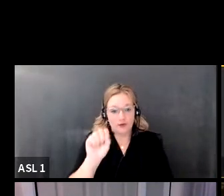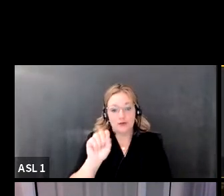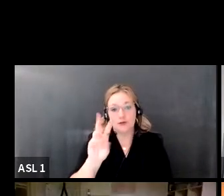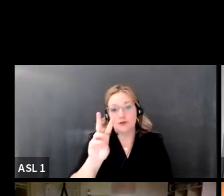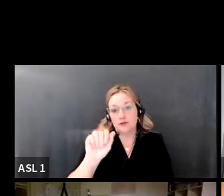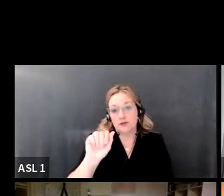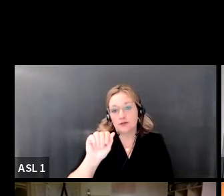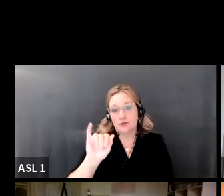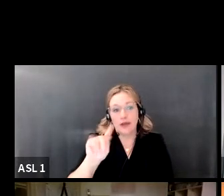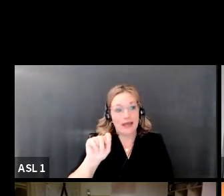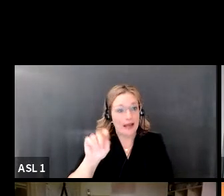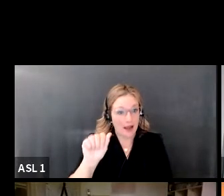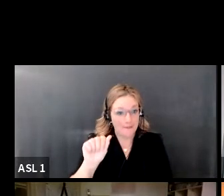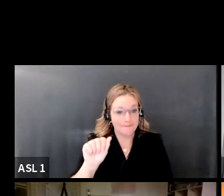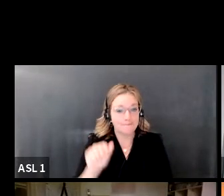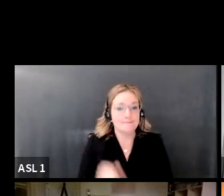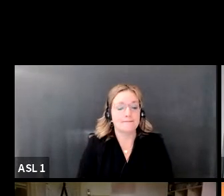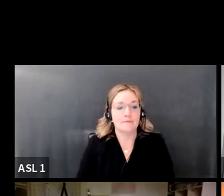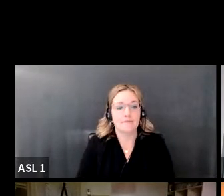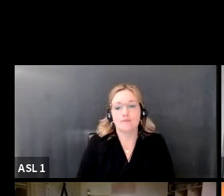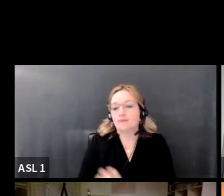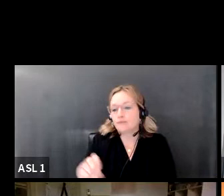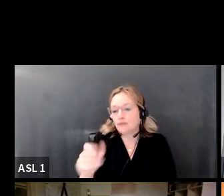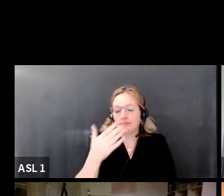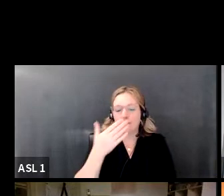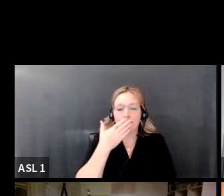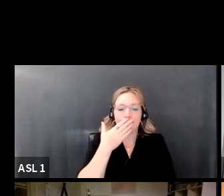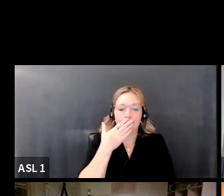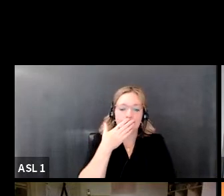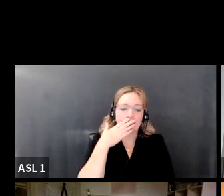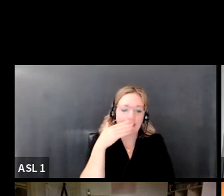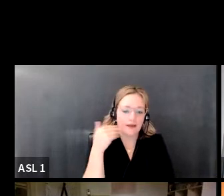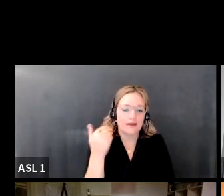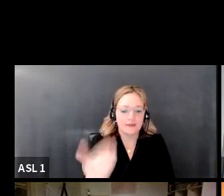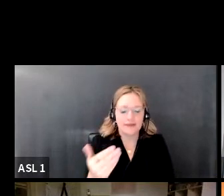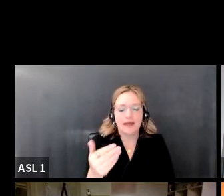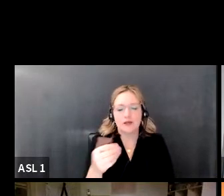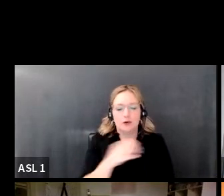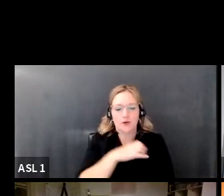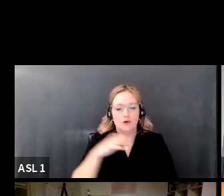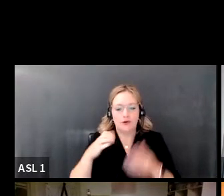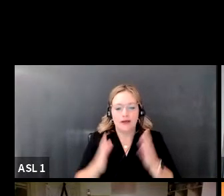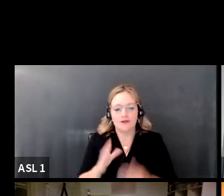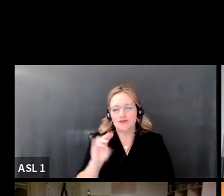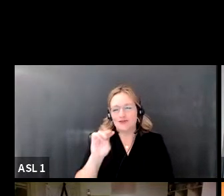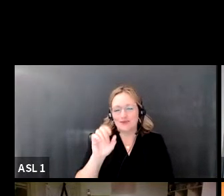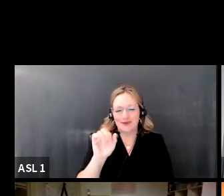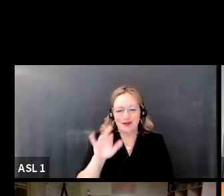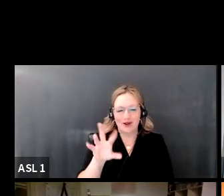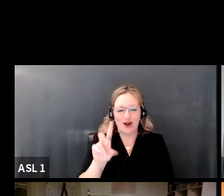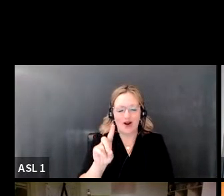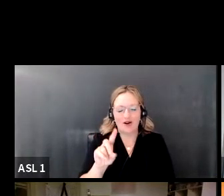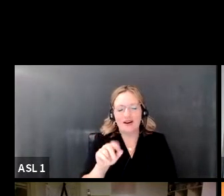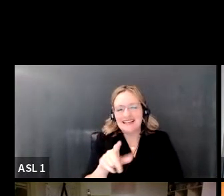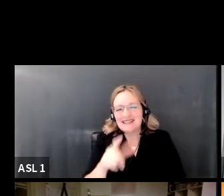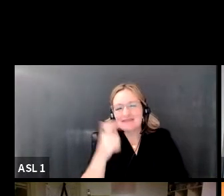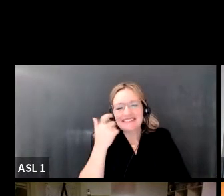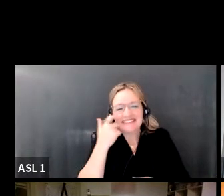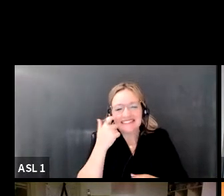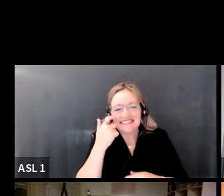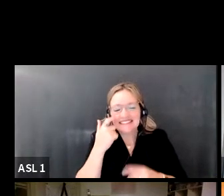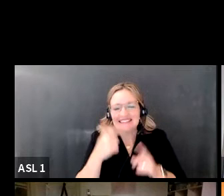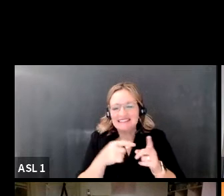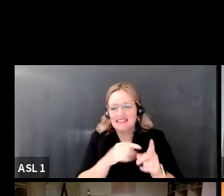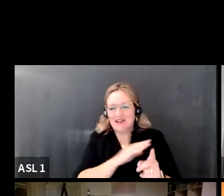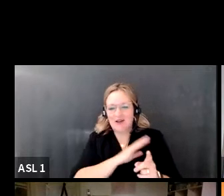thank you chair smallwood uh and thank you uh council bernard uh for your delegation as well i just want to kind of build off of what remember everyone was saying i mean